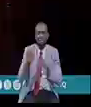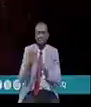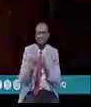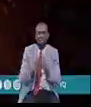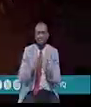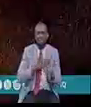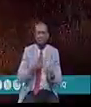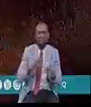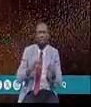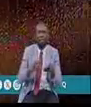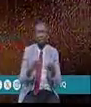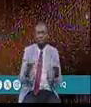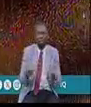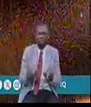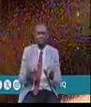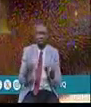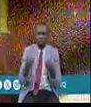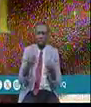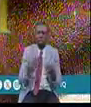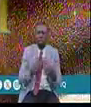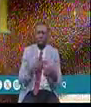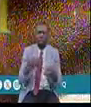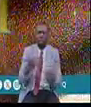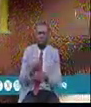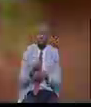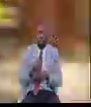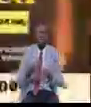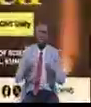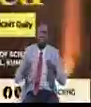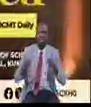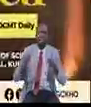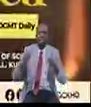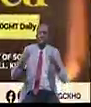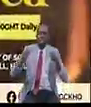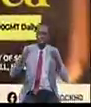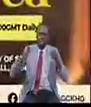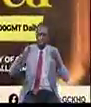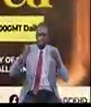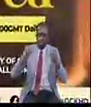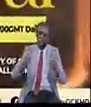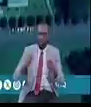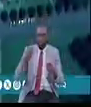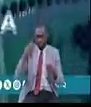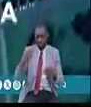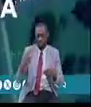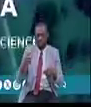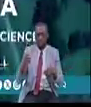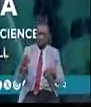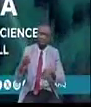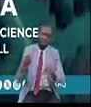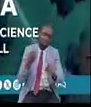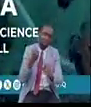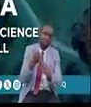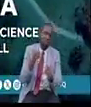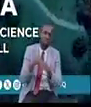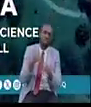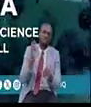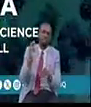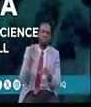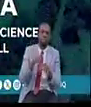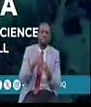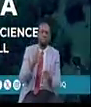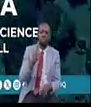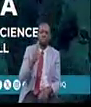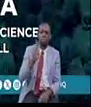get the needed tools for timeless impact in ministry. Join us this July at Kwame Nkrumah University of Science